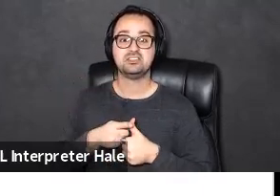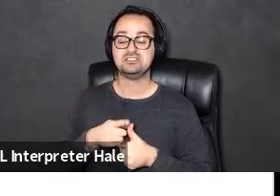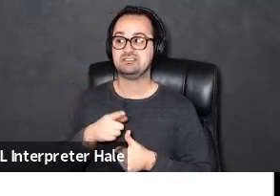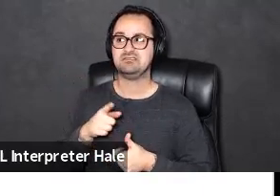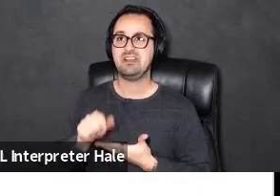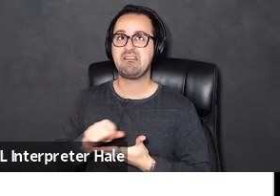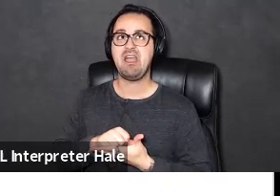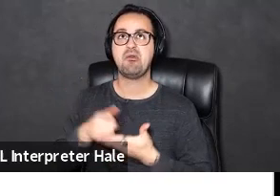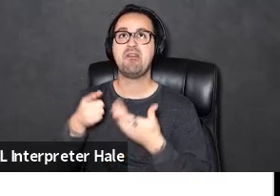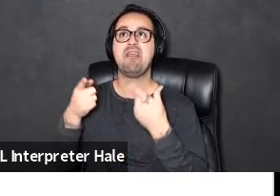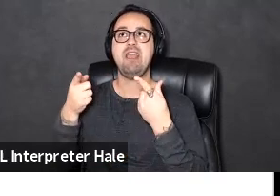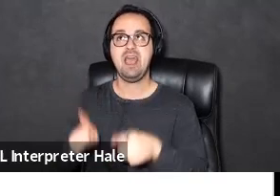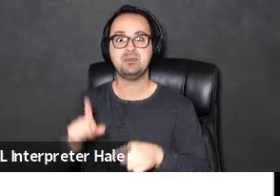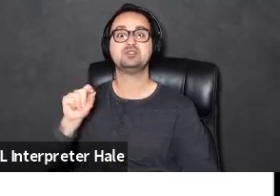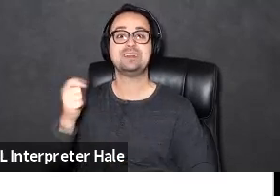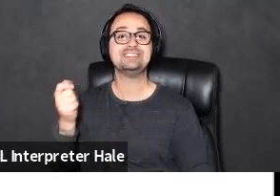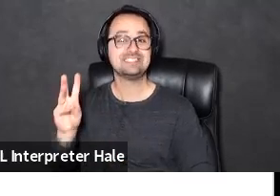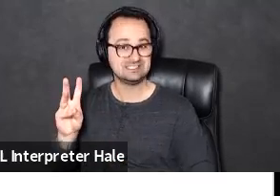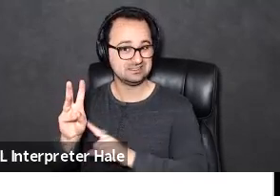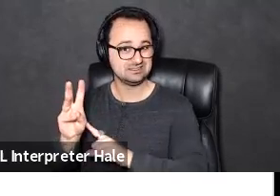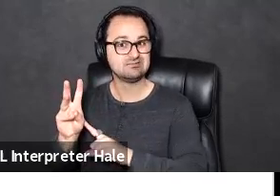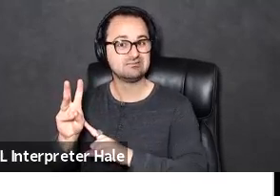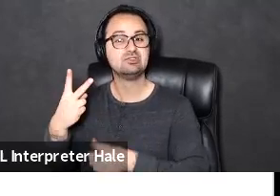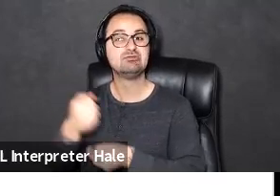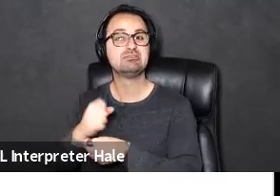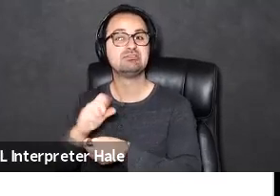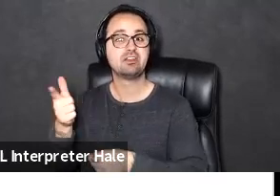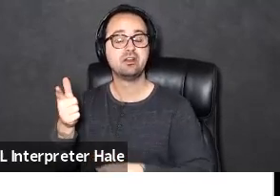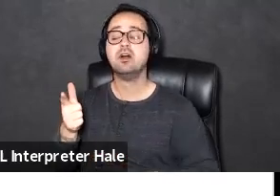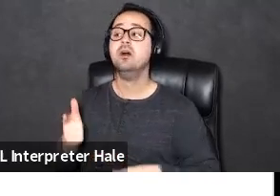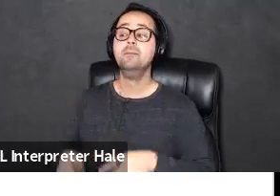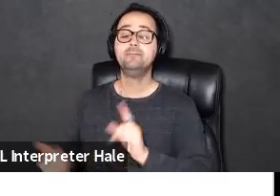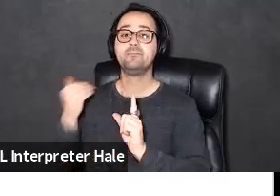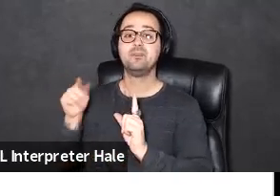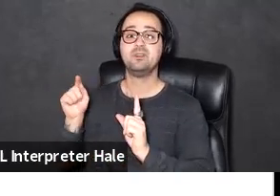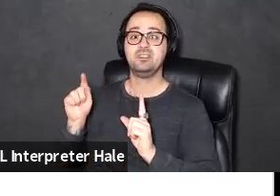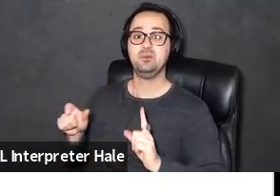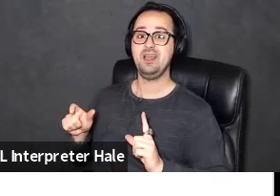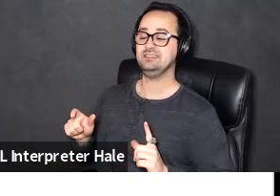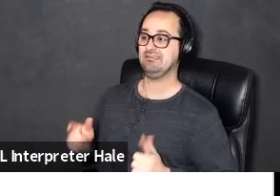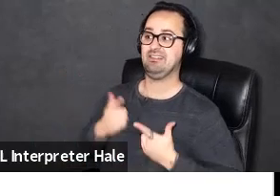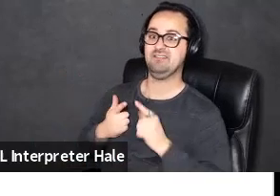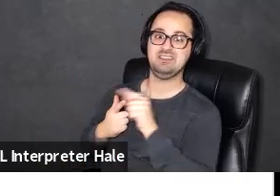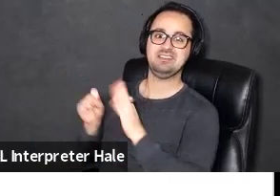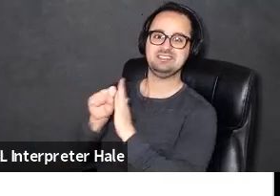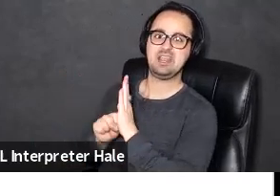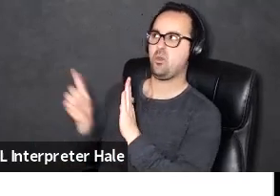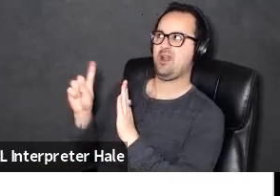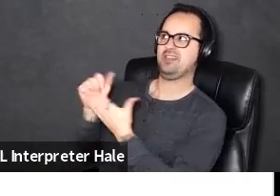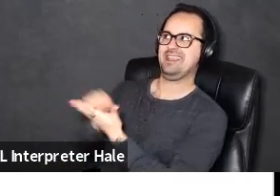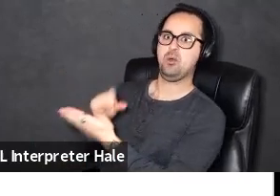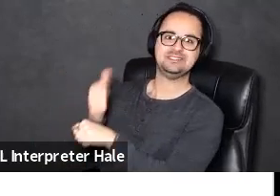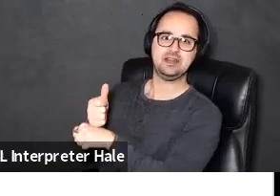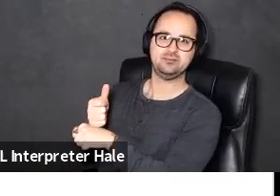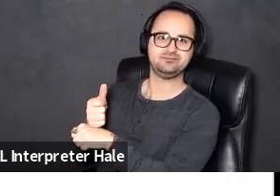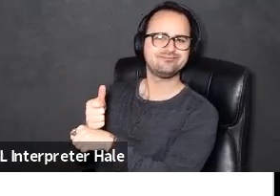until 2016. And at that time, you had to live in the state that adopted the ABLE account. And at that